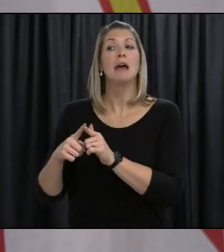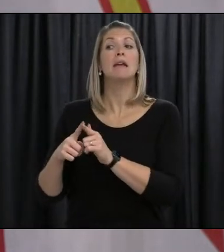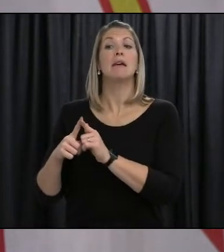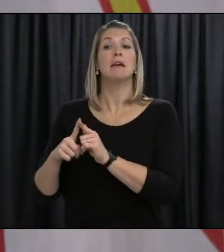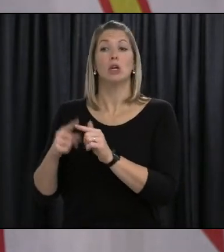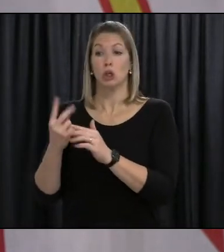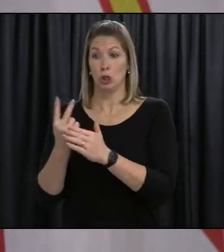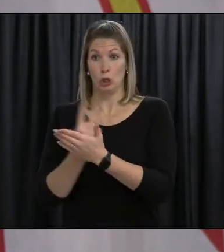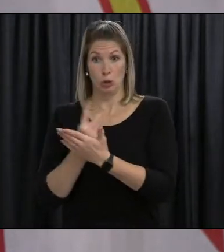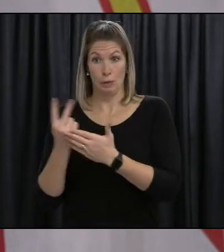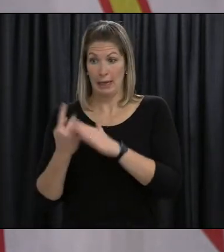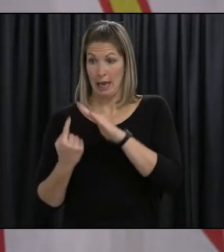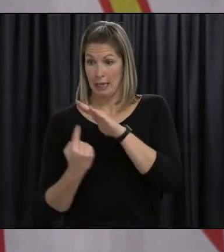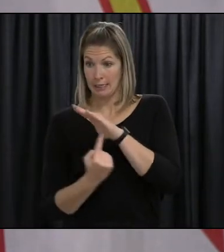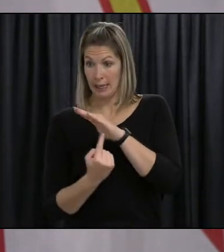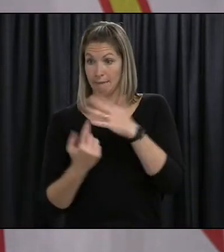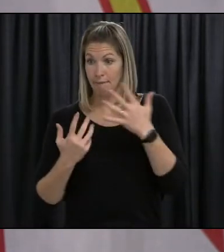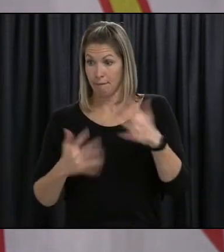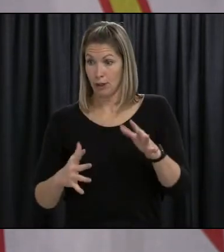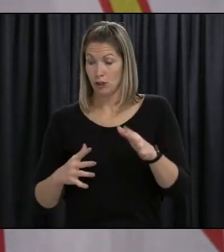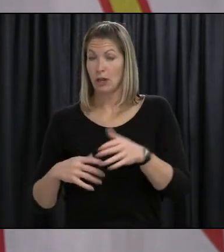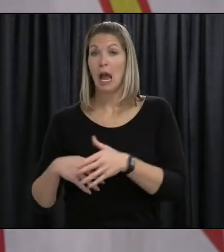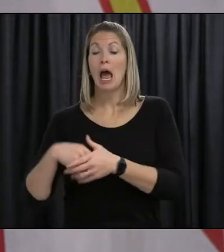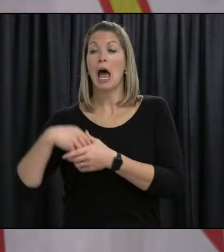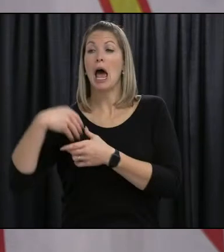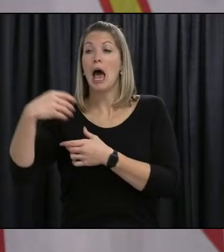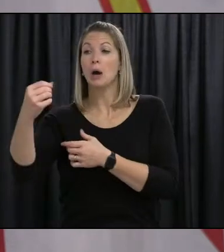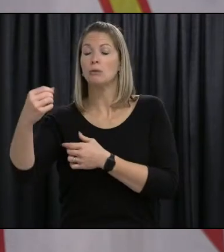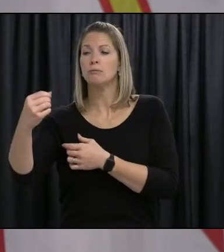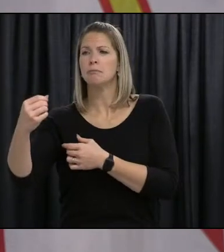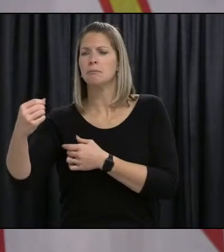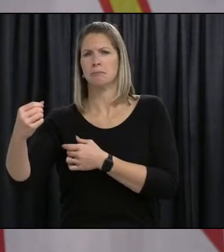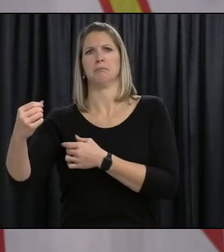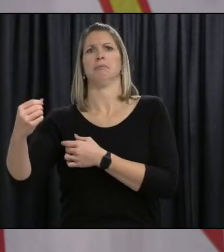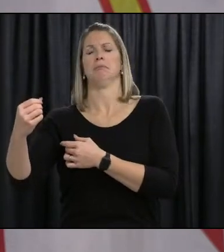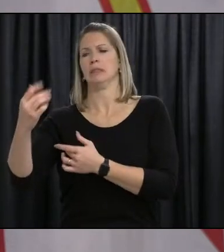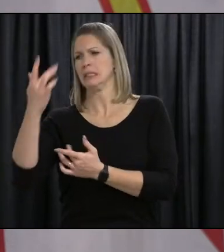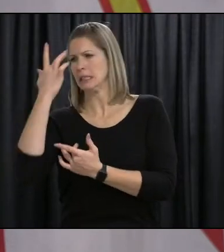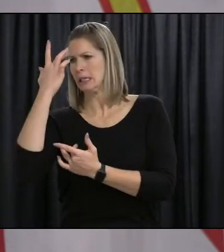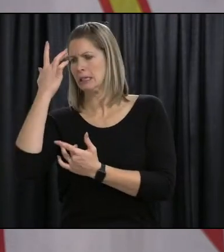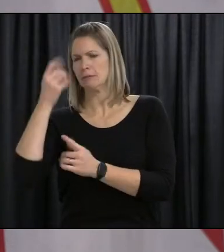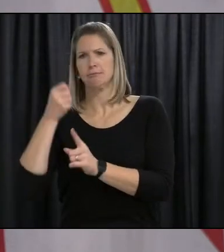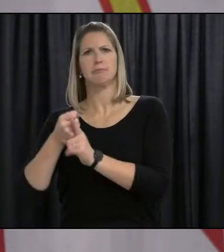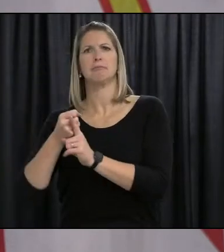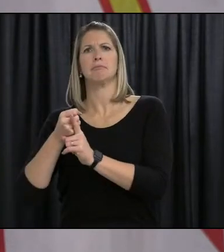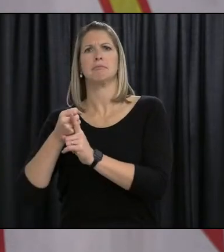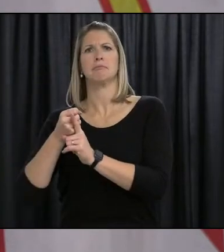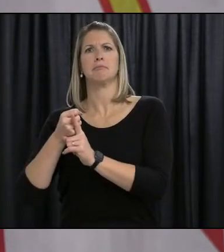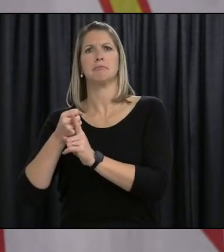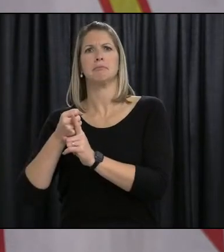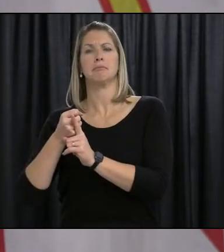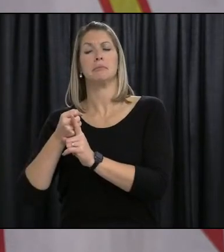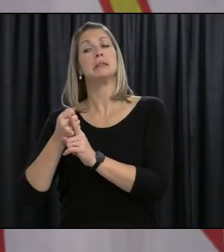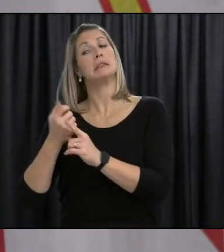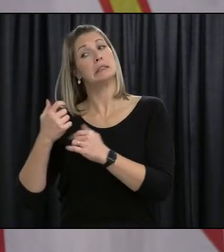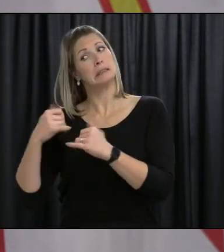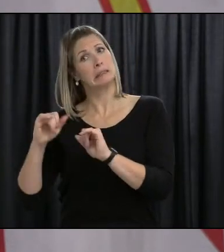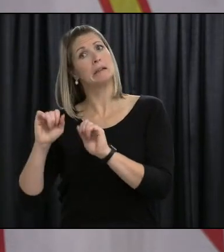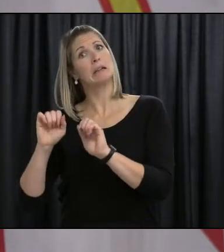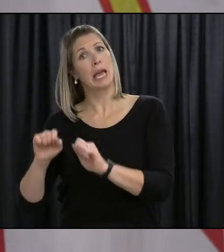So again, this is, there's nothing, 0 cases is not a realistic